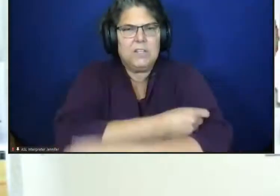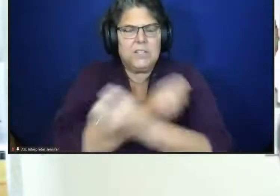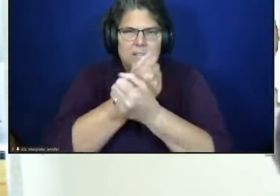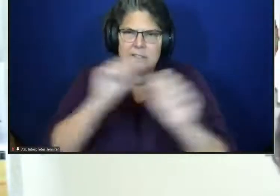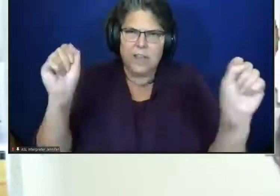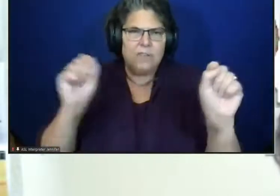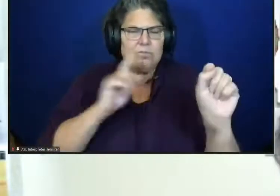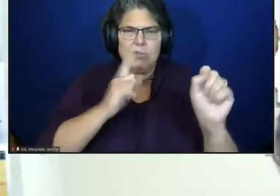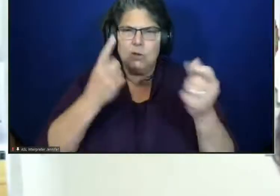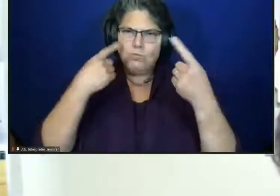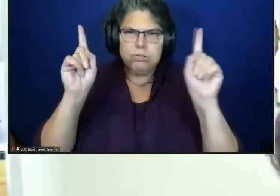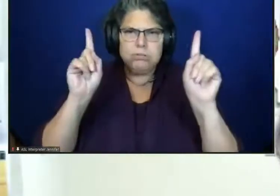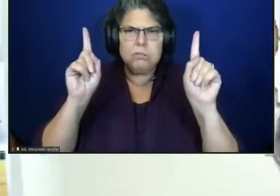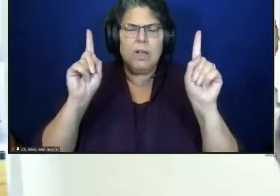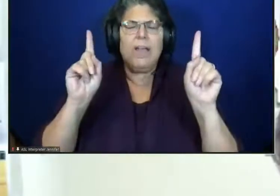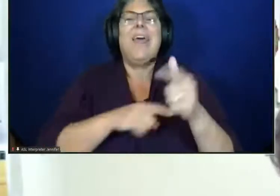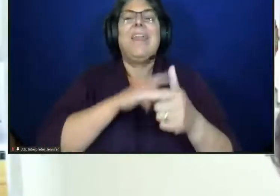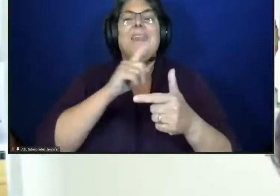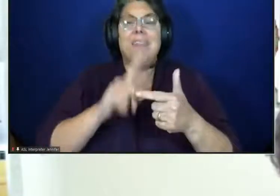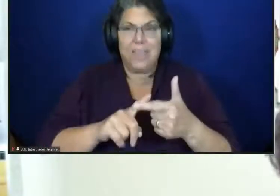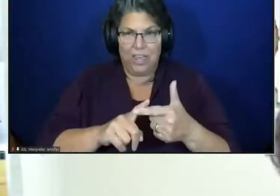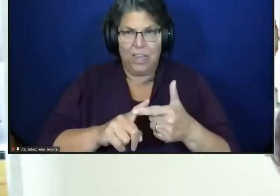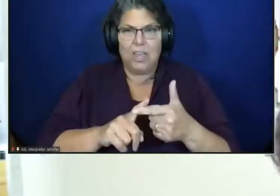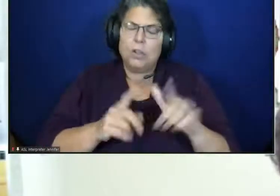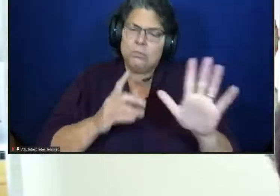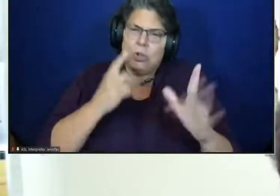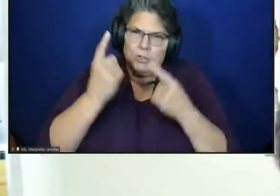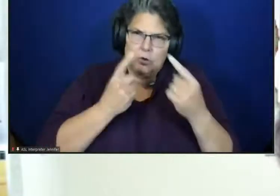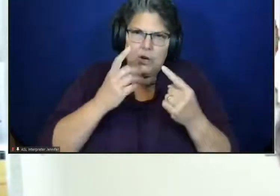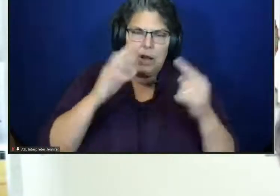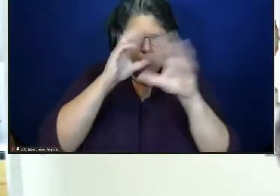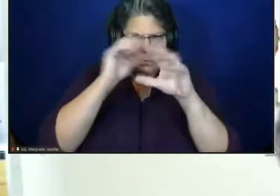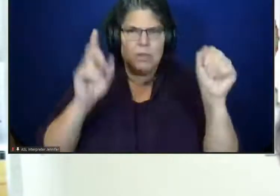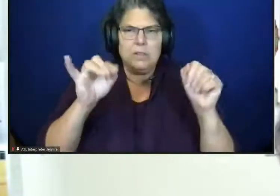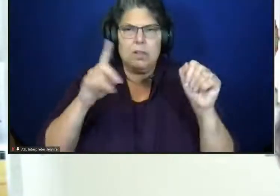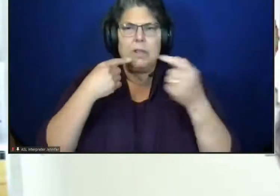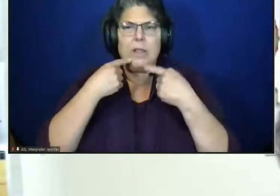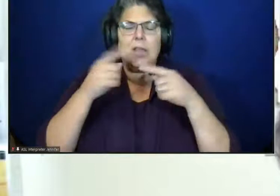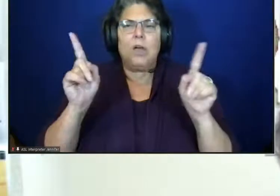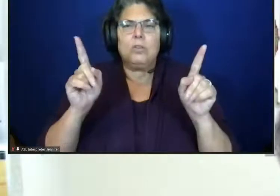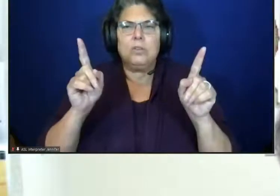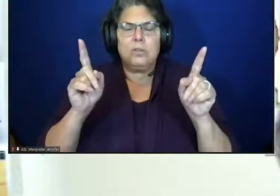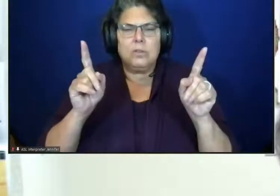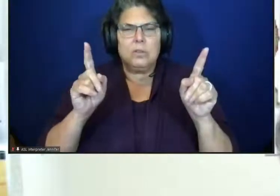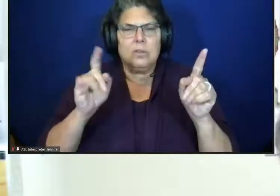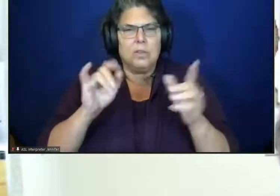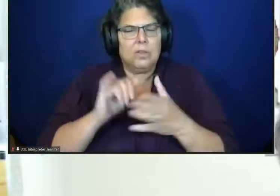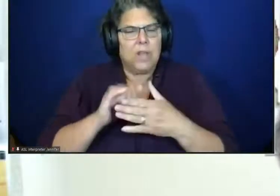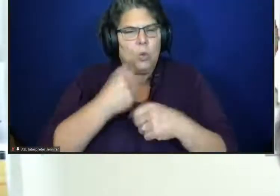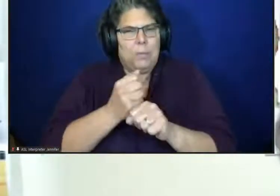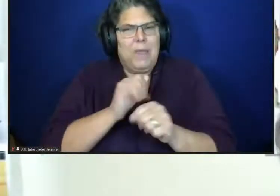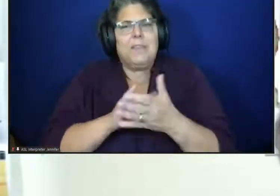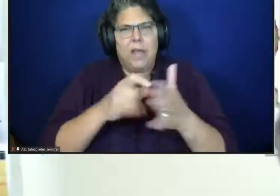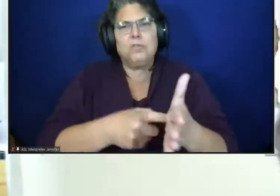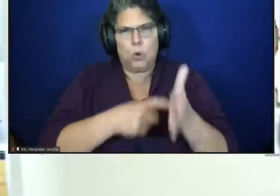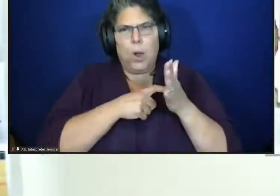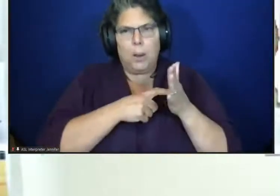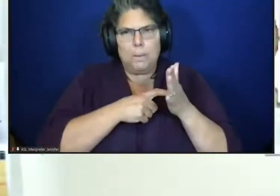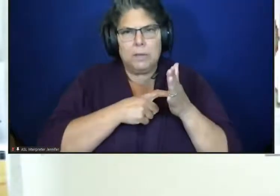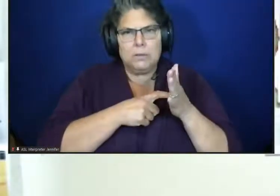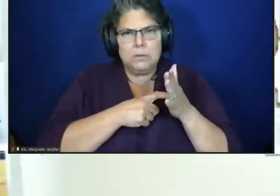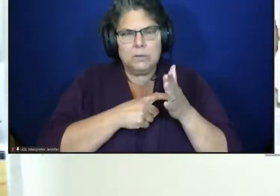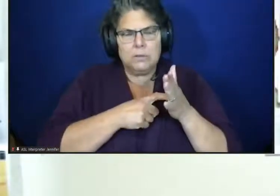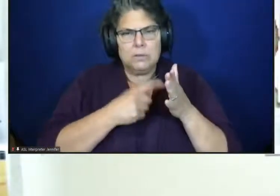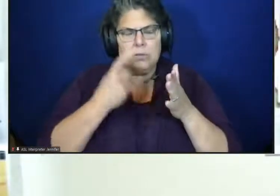point, they would they're considering, and the president has announced that they would make it a requirement